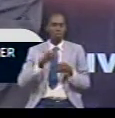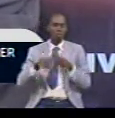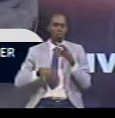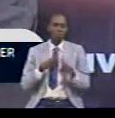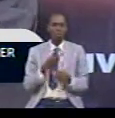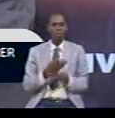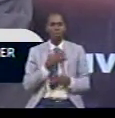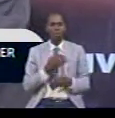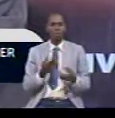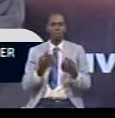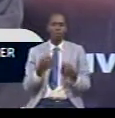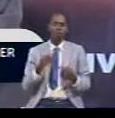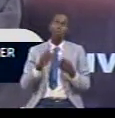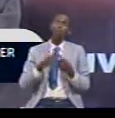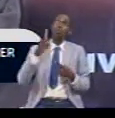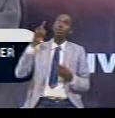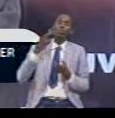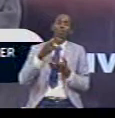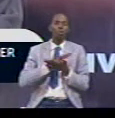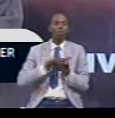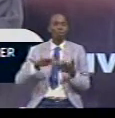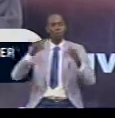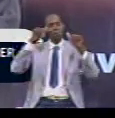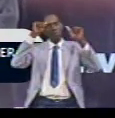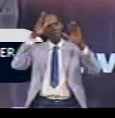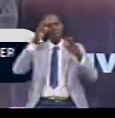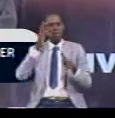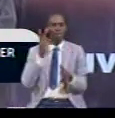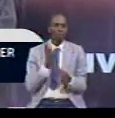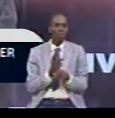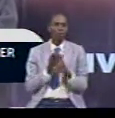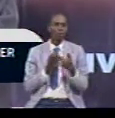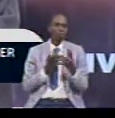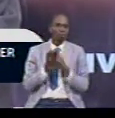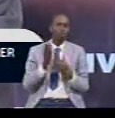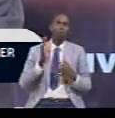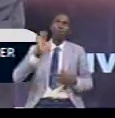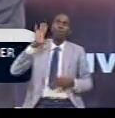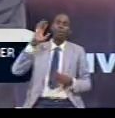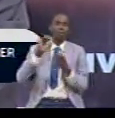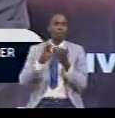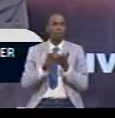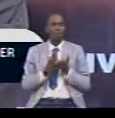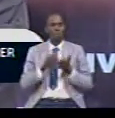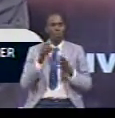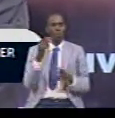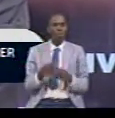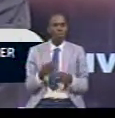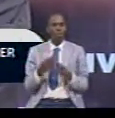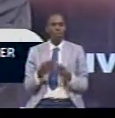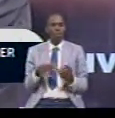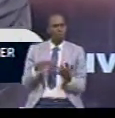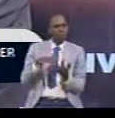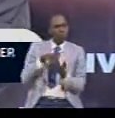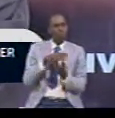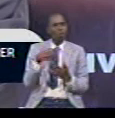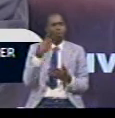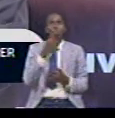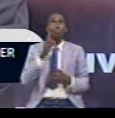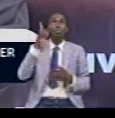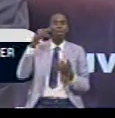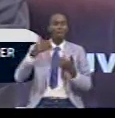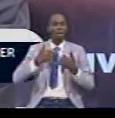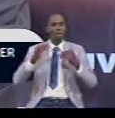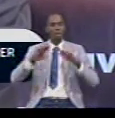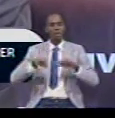thee. Holy Father, keep through thine own name those whom thou hast